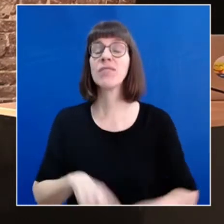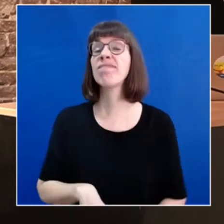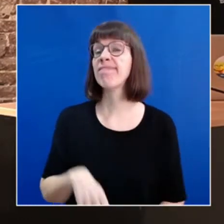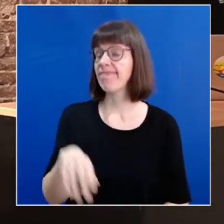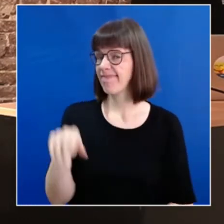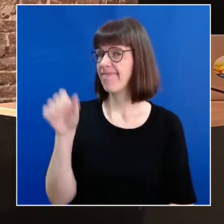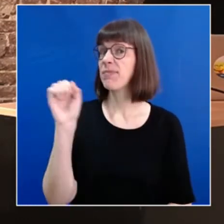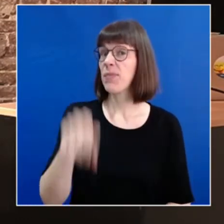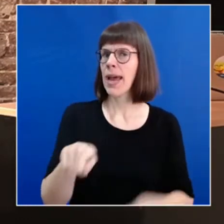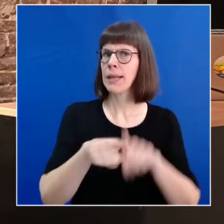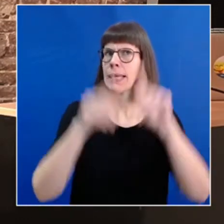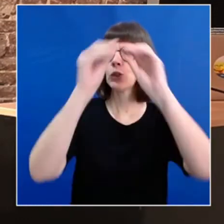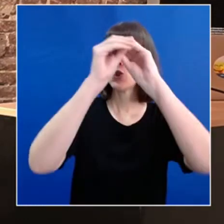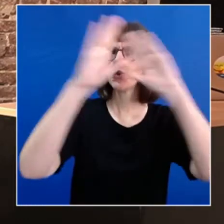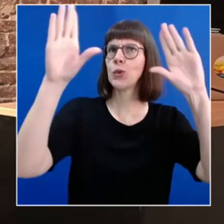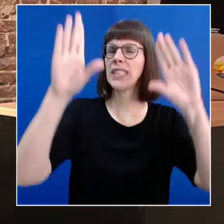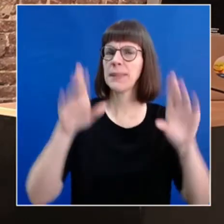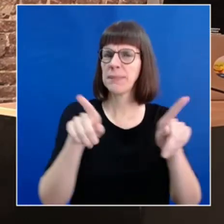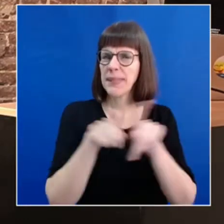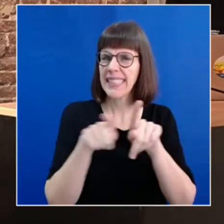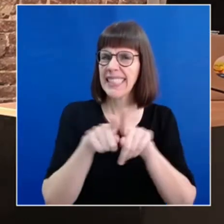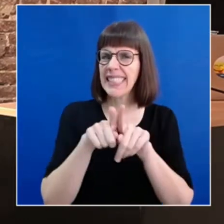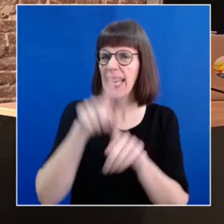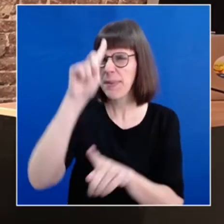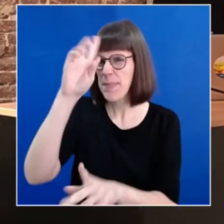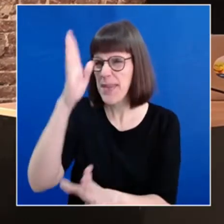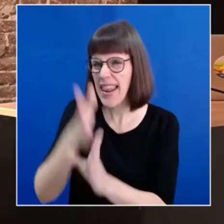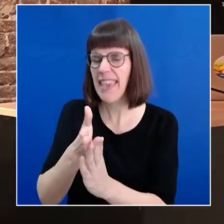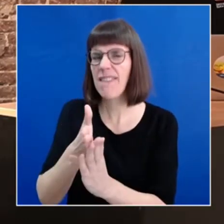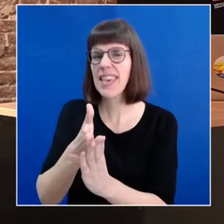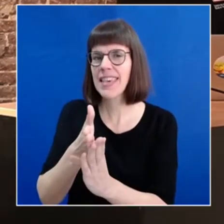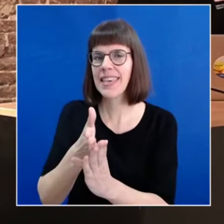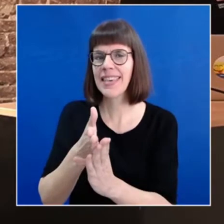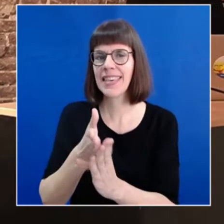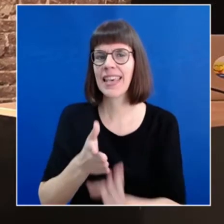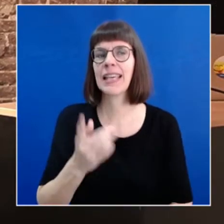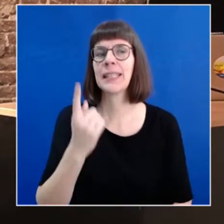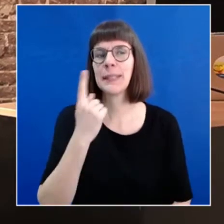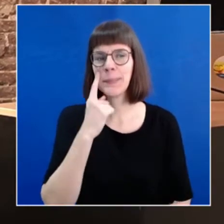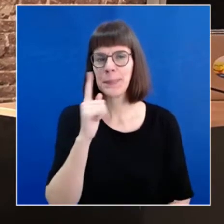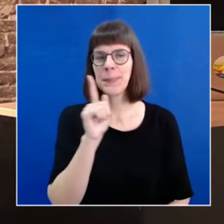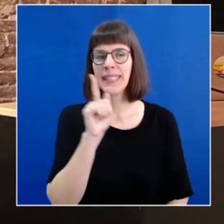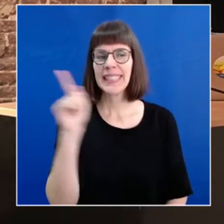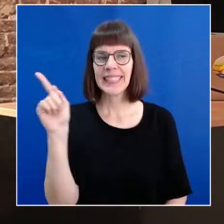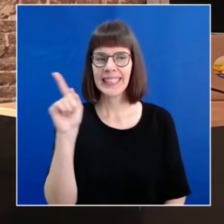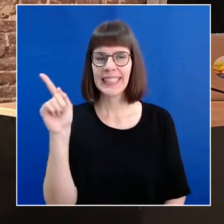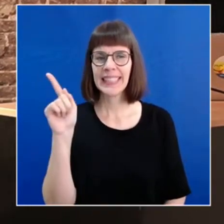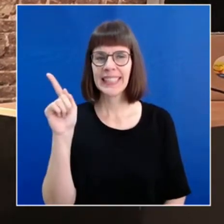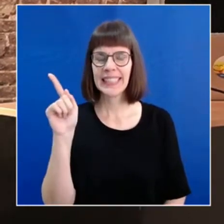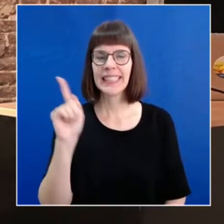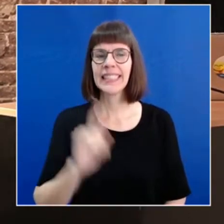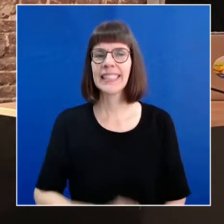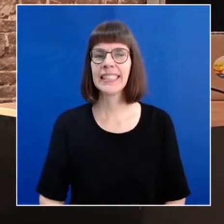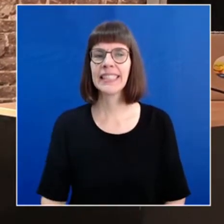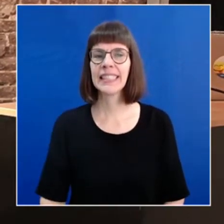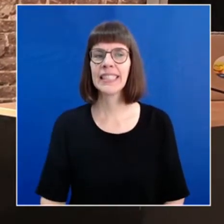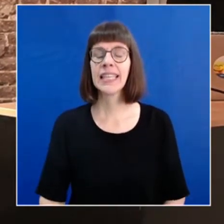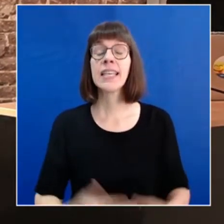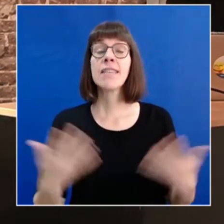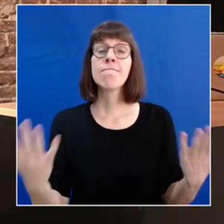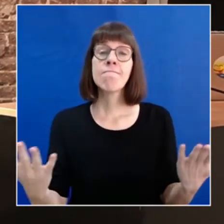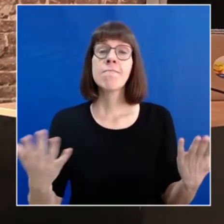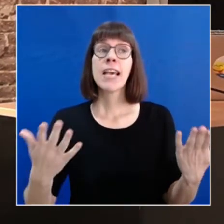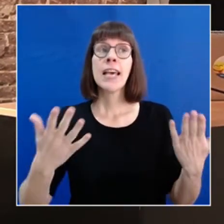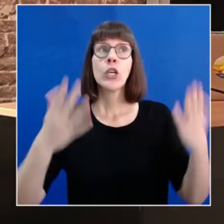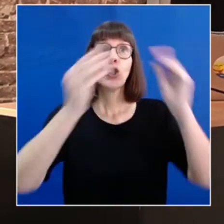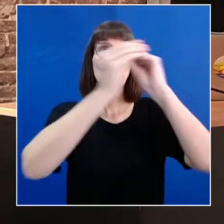believing started, and it's already on the first slide, so let's start speaking while talking about dreaming is believing. Yeah, it's all